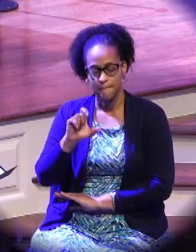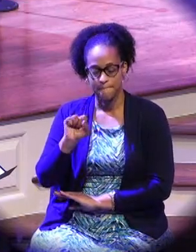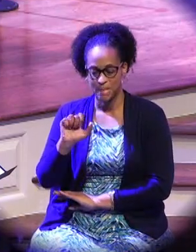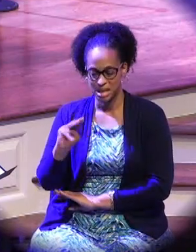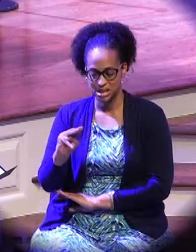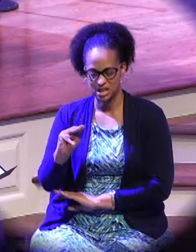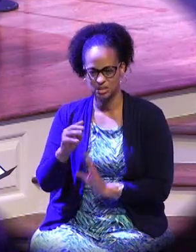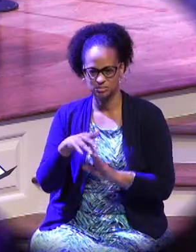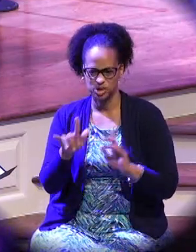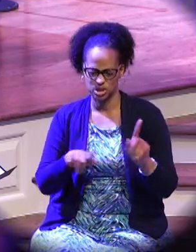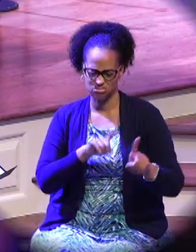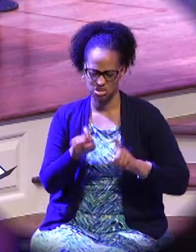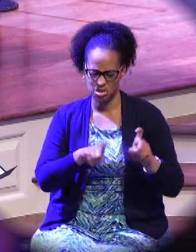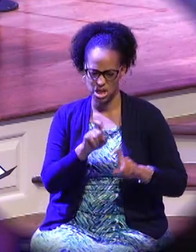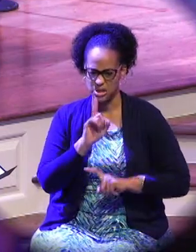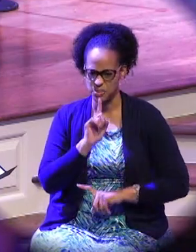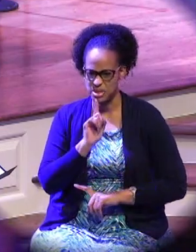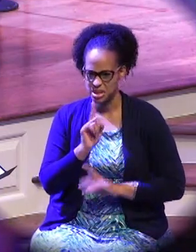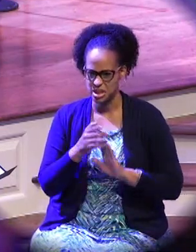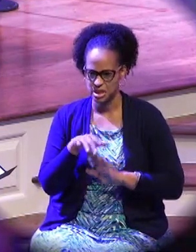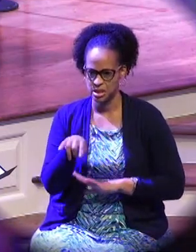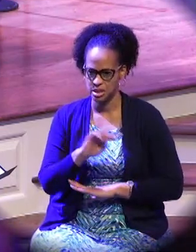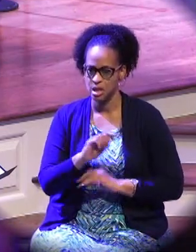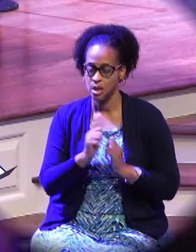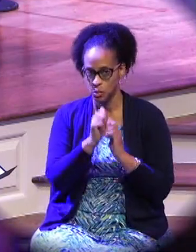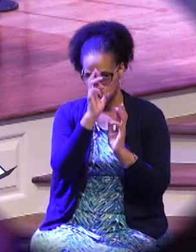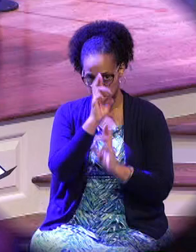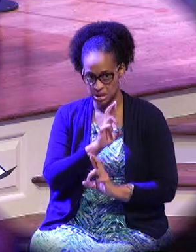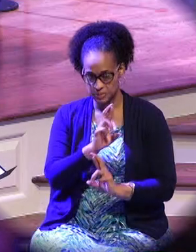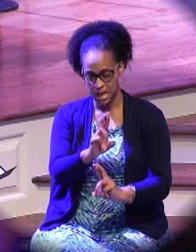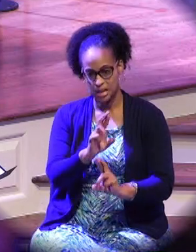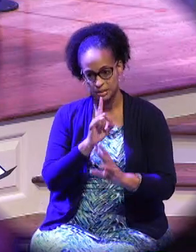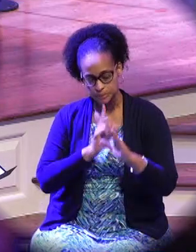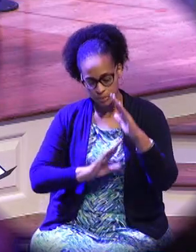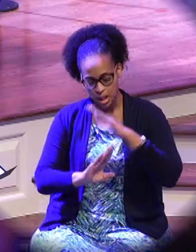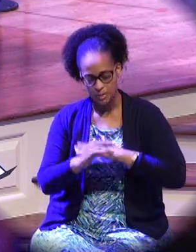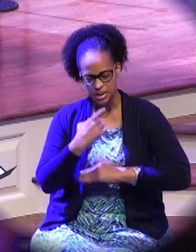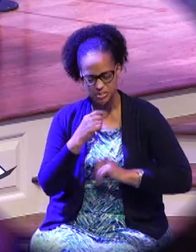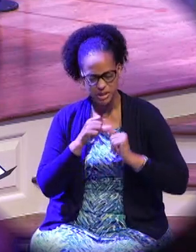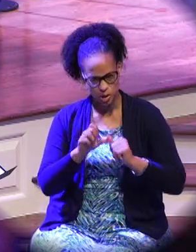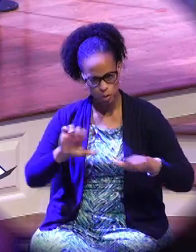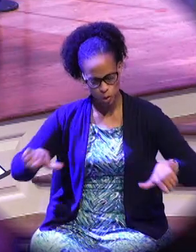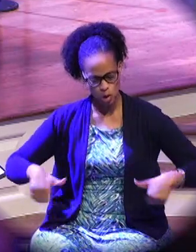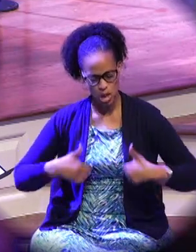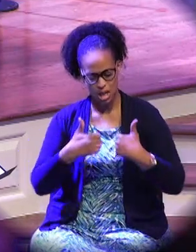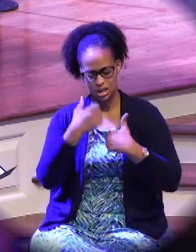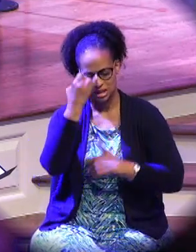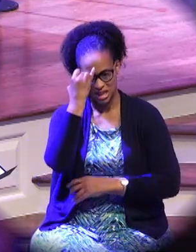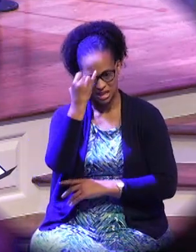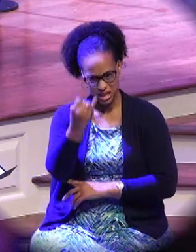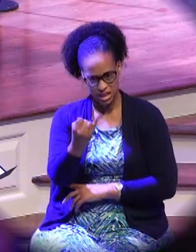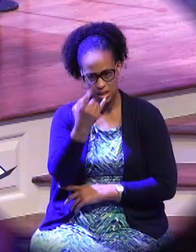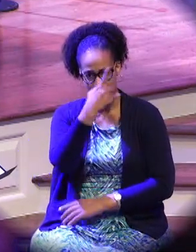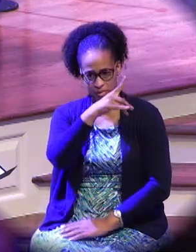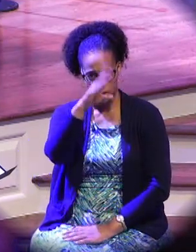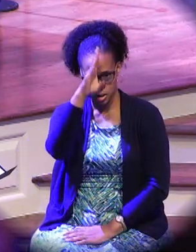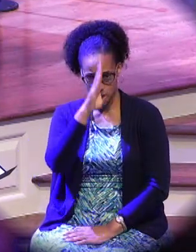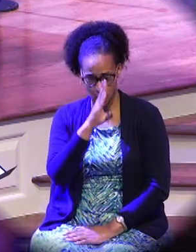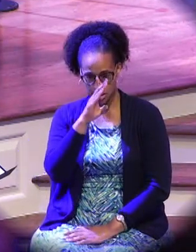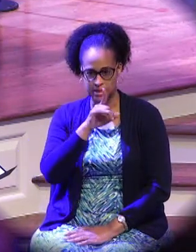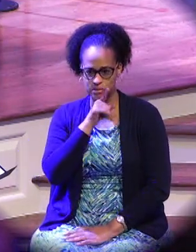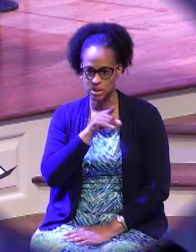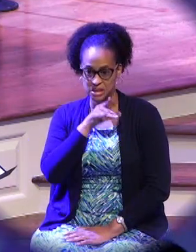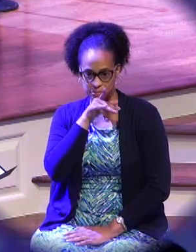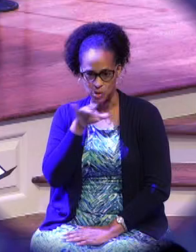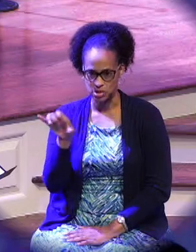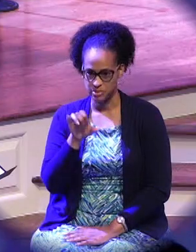Q&A session and really with respect and civility, still challenged this idea that God, and he really spoke